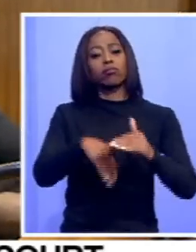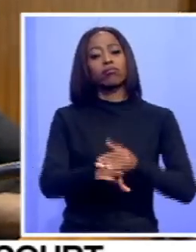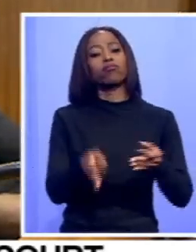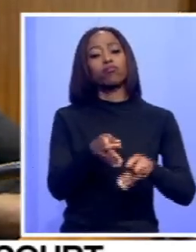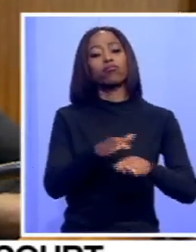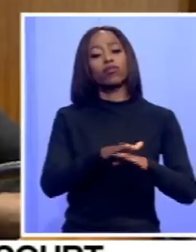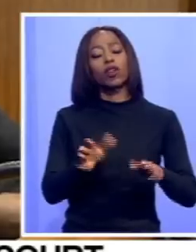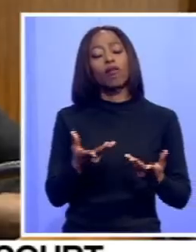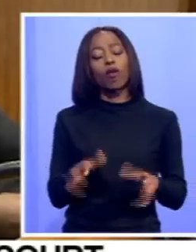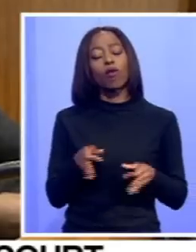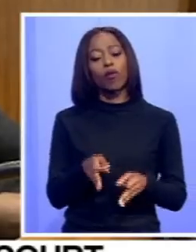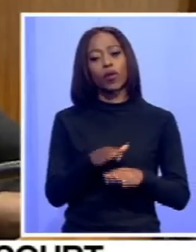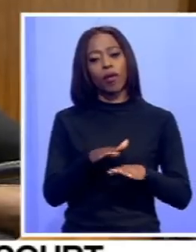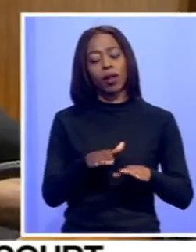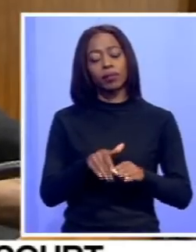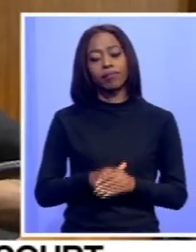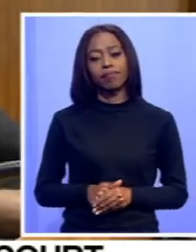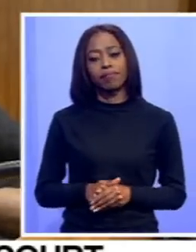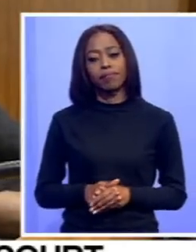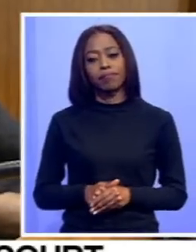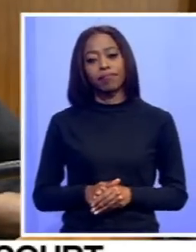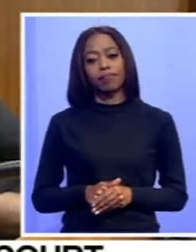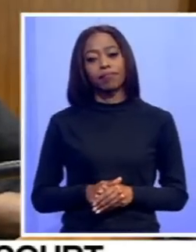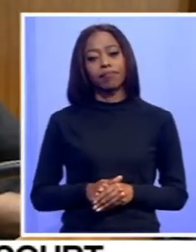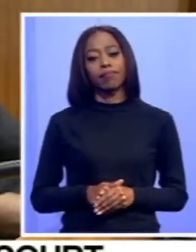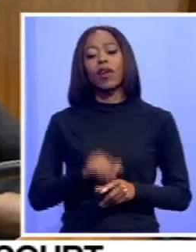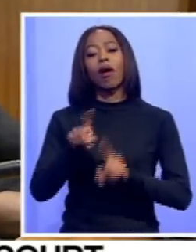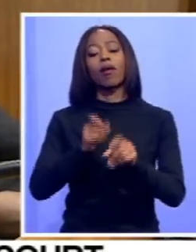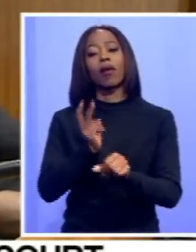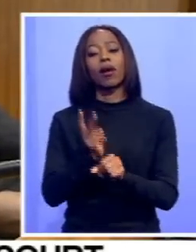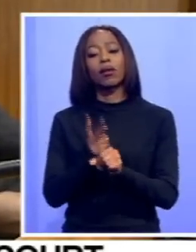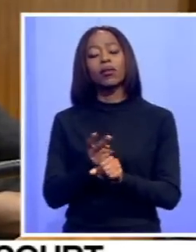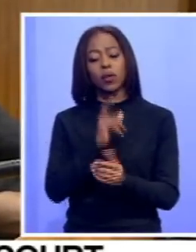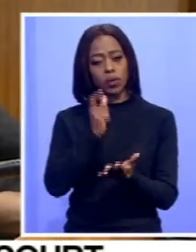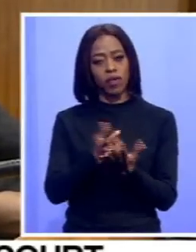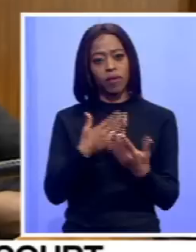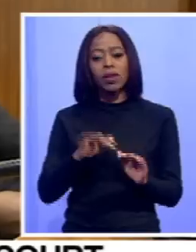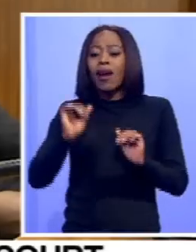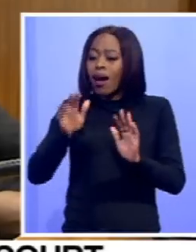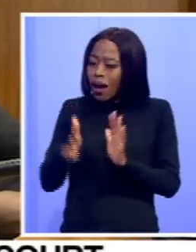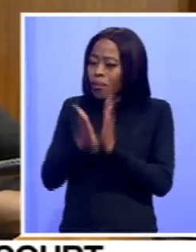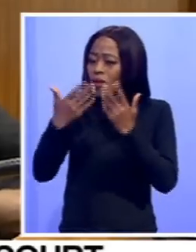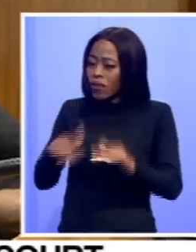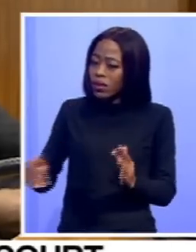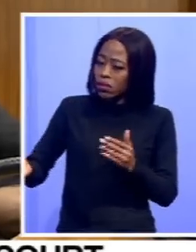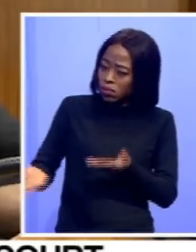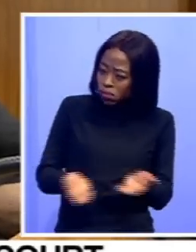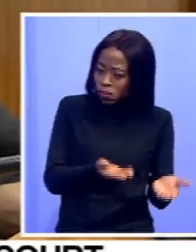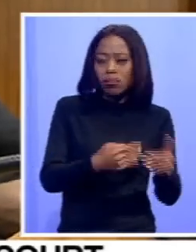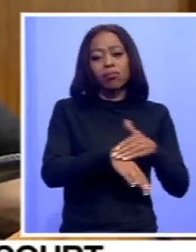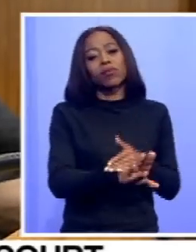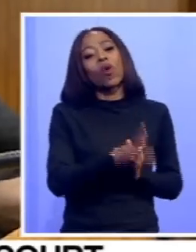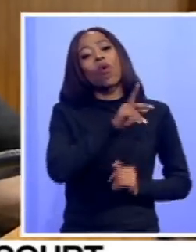burial ceremony. Under re-examination, confirmed that he had allowed the vehicle into the cemetery because he had seen